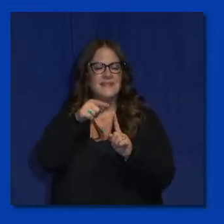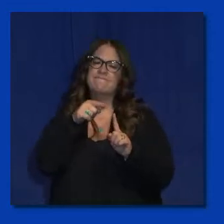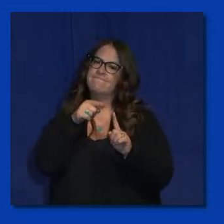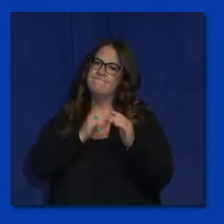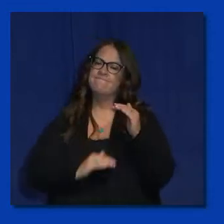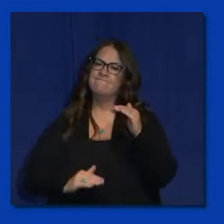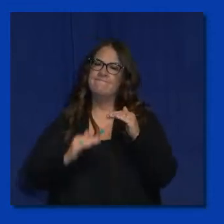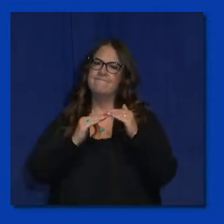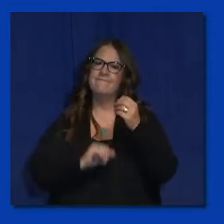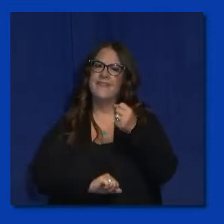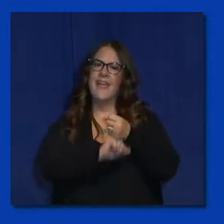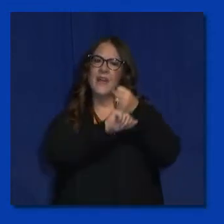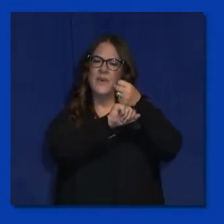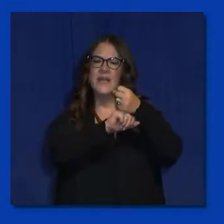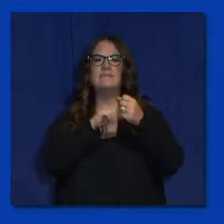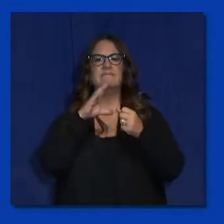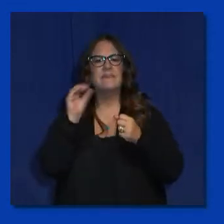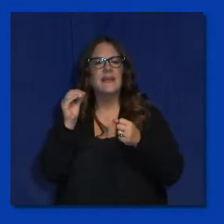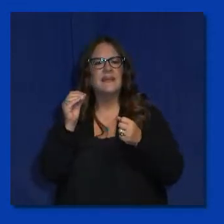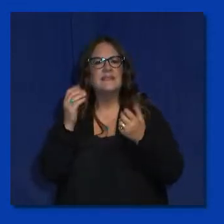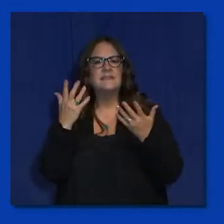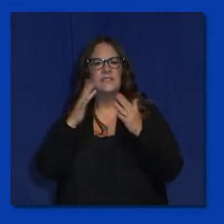equity, degree completion, time to degree,